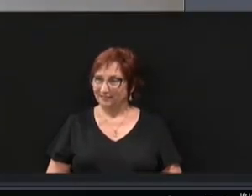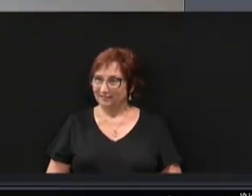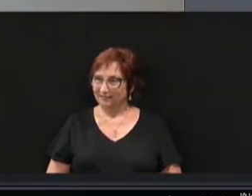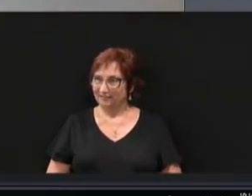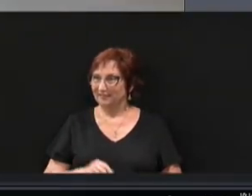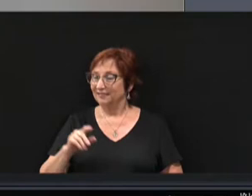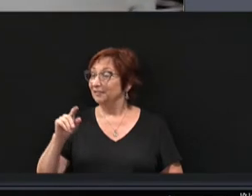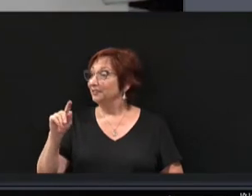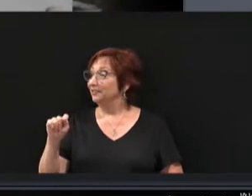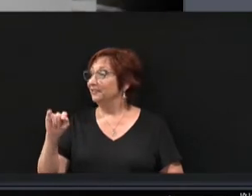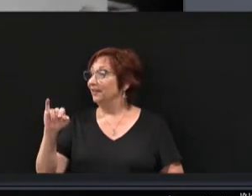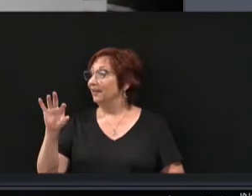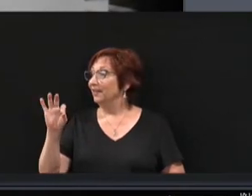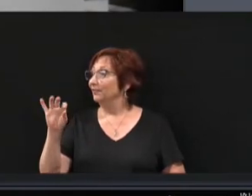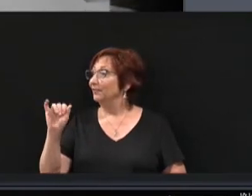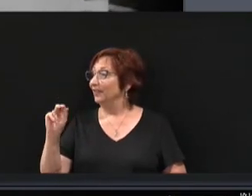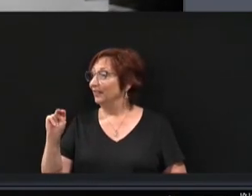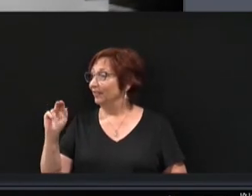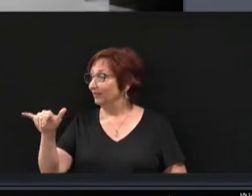Tiffany. Whoa.